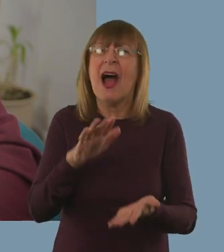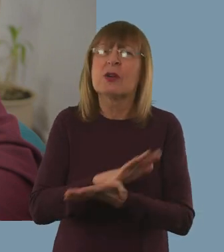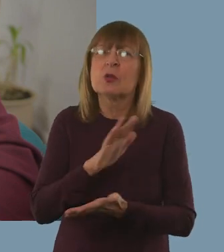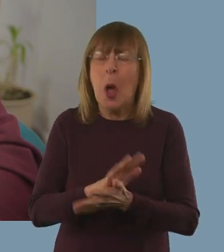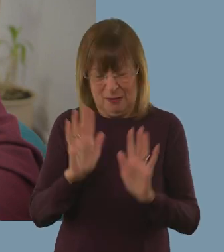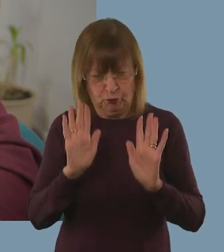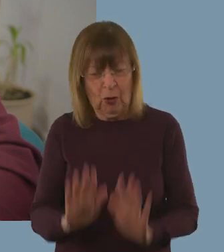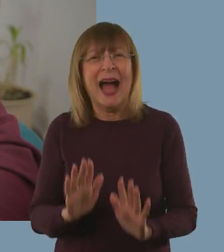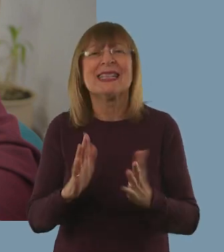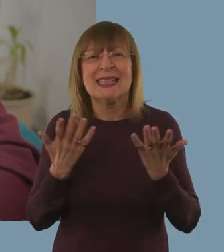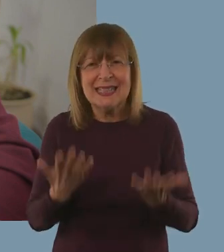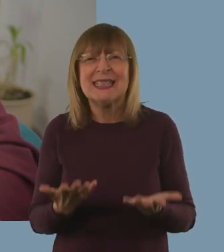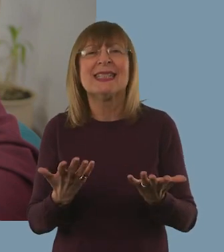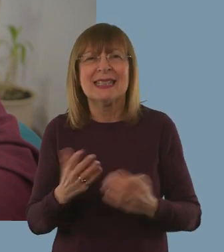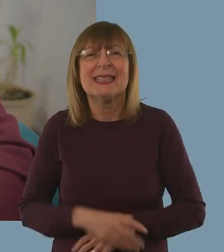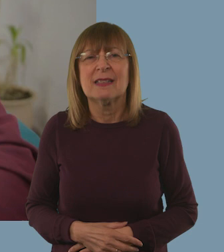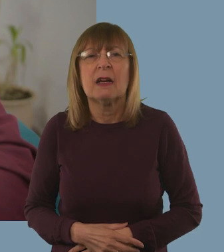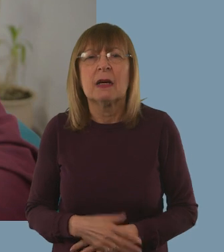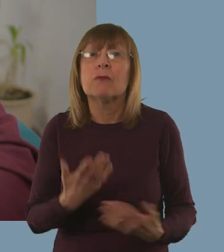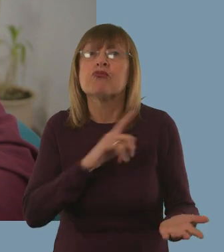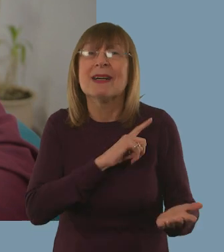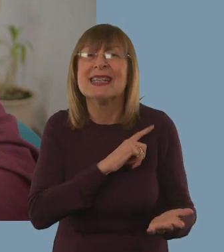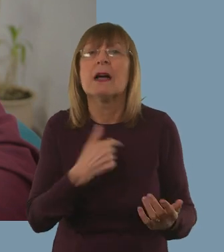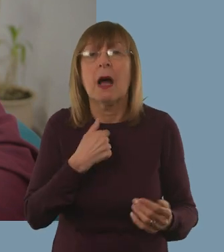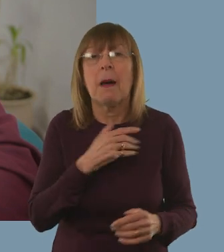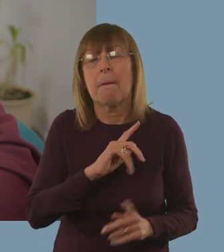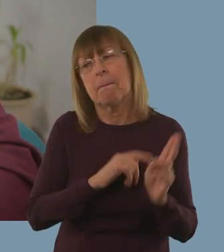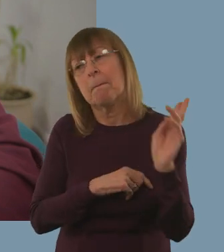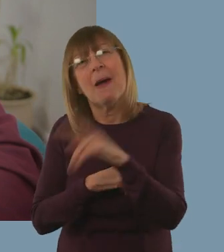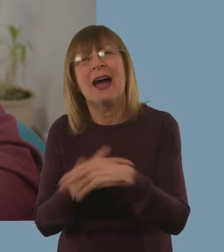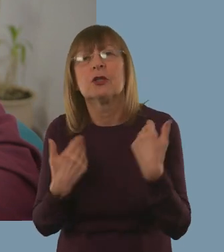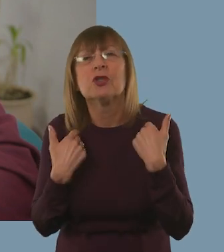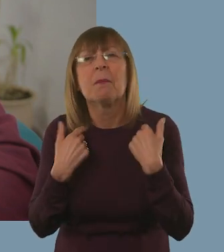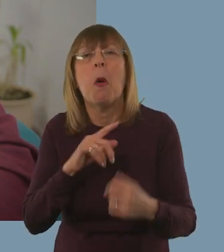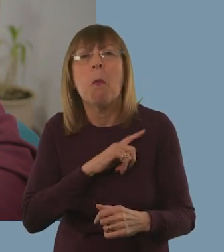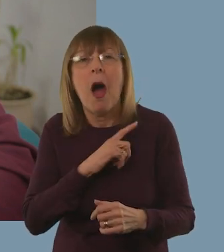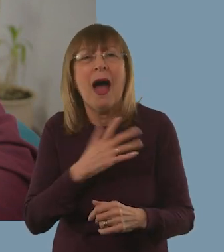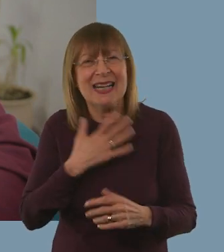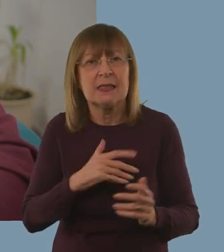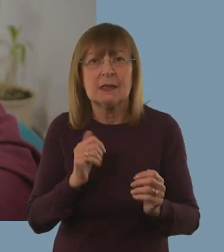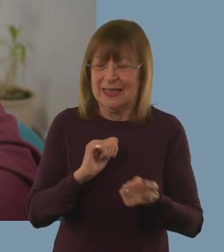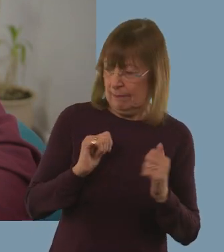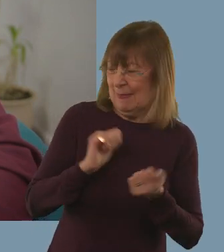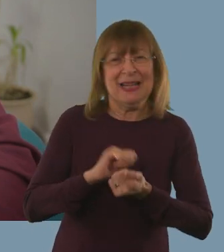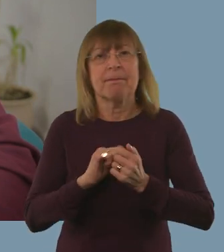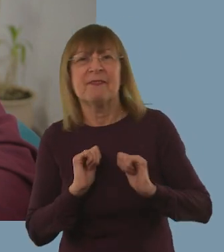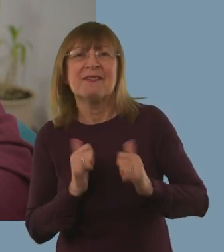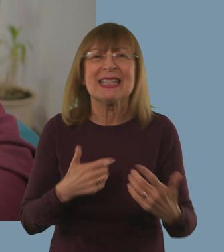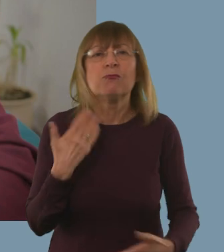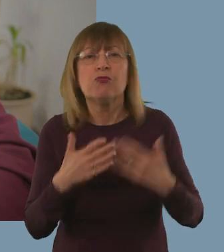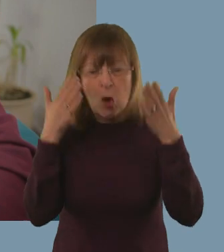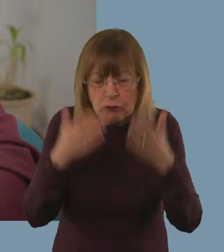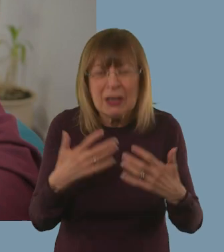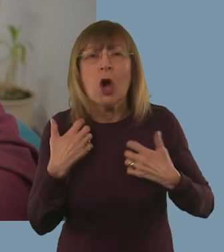do things that you enjoy. Okay, hence the reason why I went back to the gym. I thought, well, then you need to keep fit and you need to concentrate on your